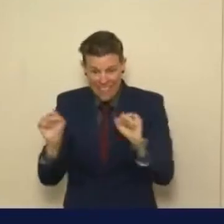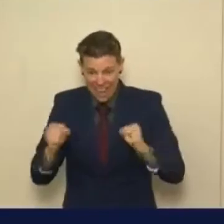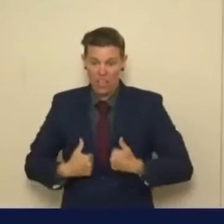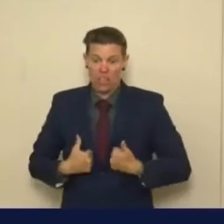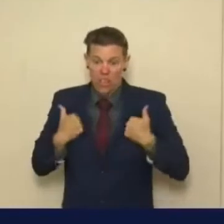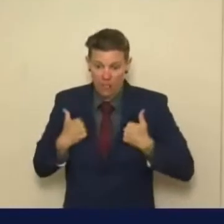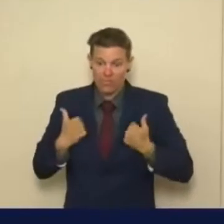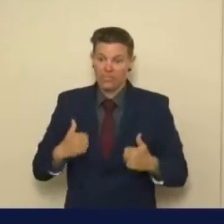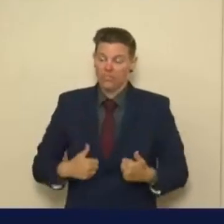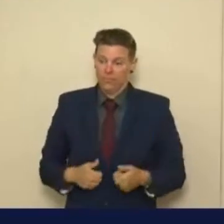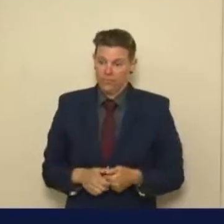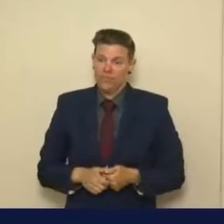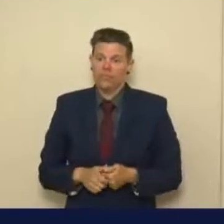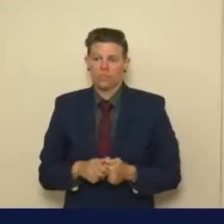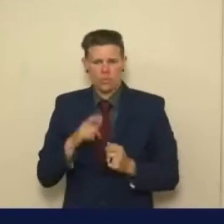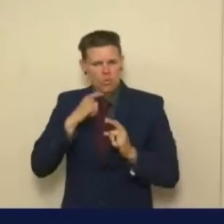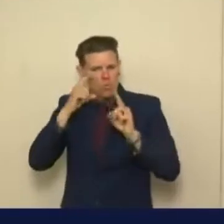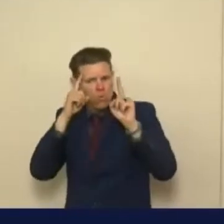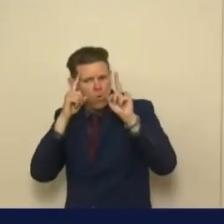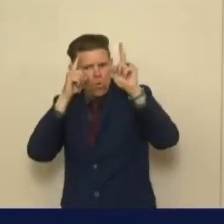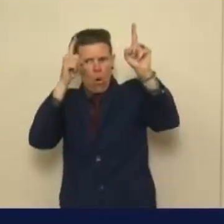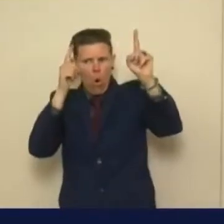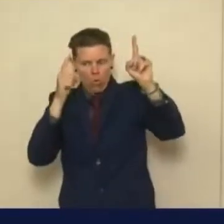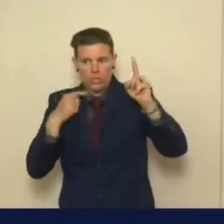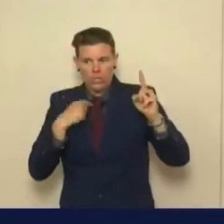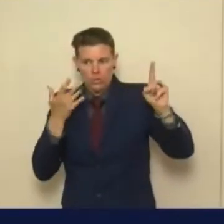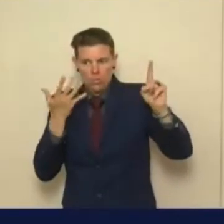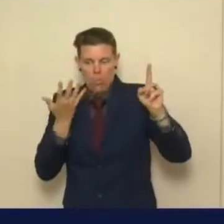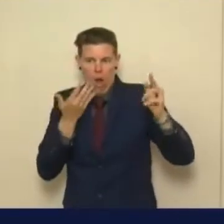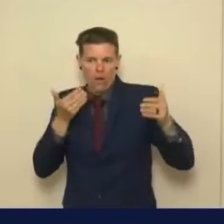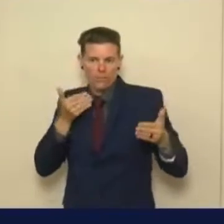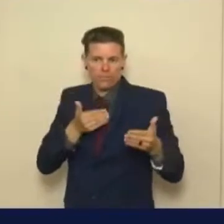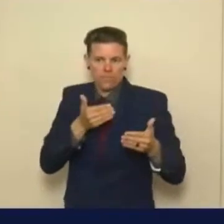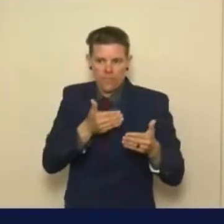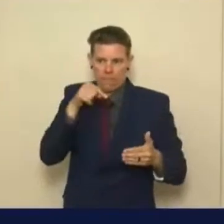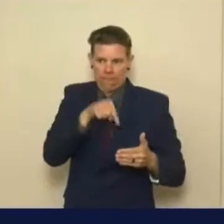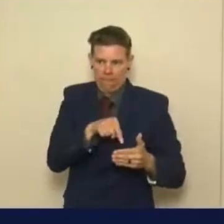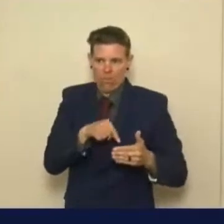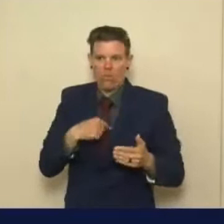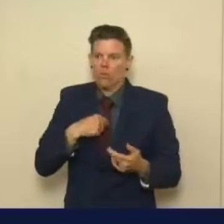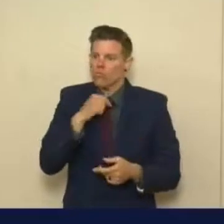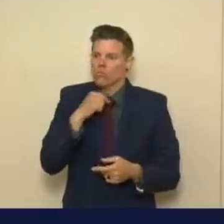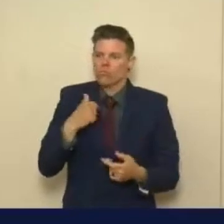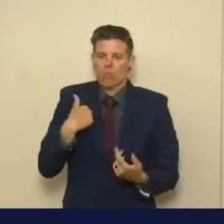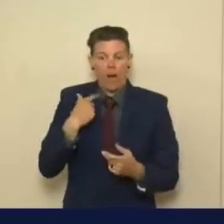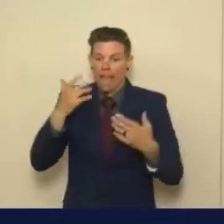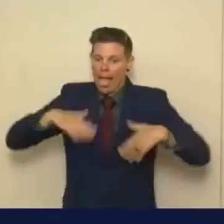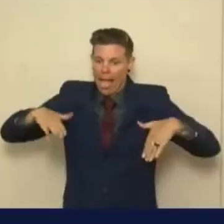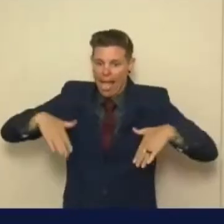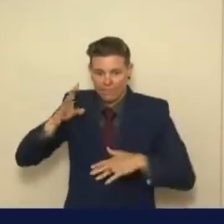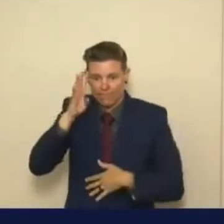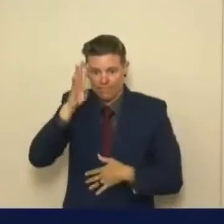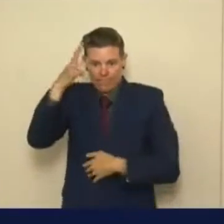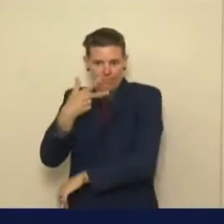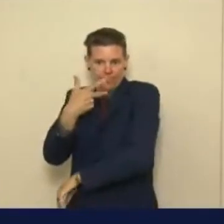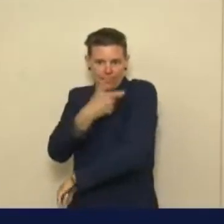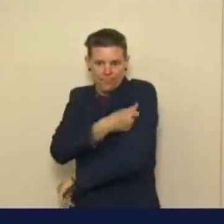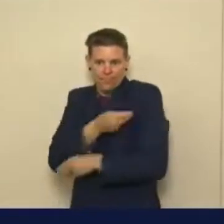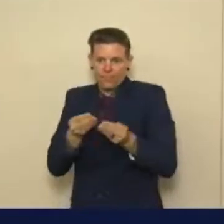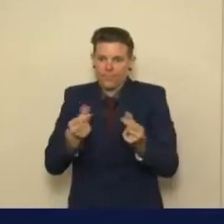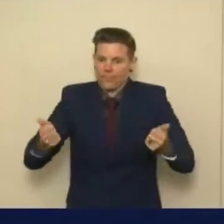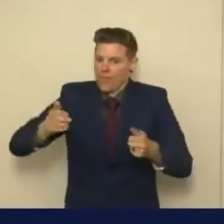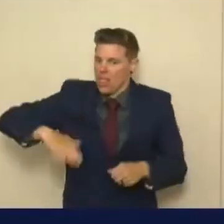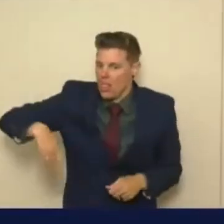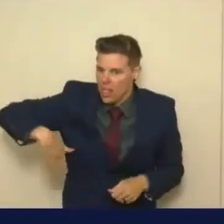goalpost immediately, because we don't have the right treatments and we don't have a vaccine, is that if we're going to open schools in